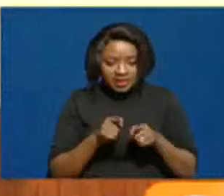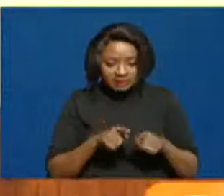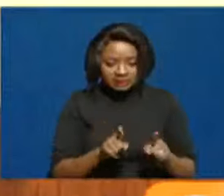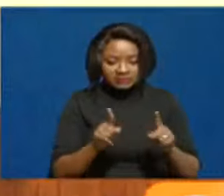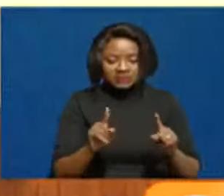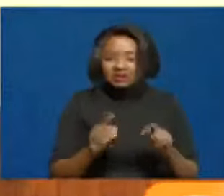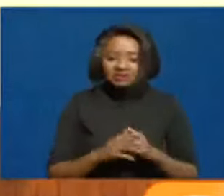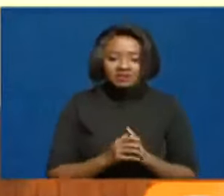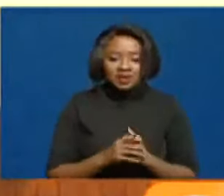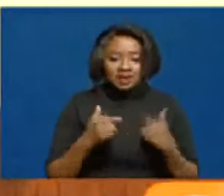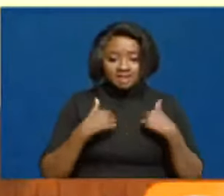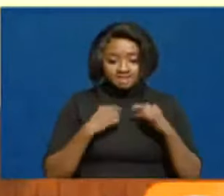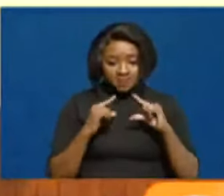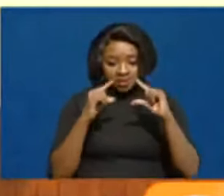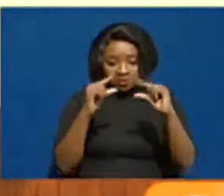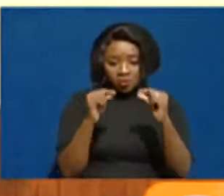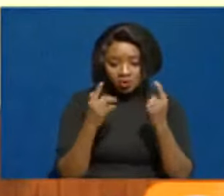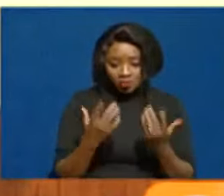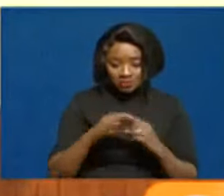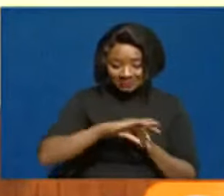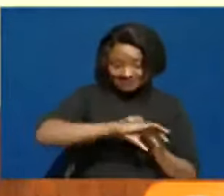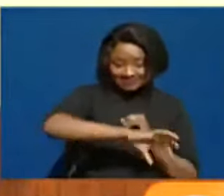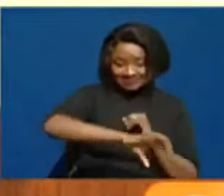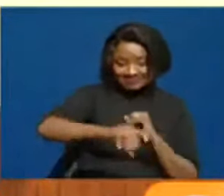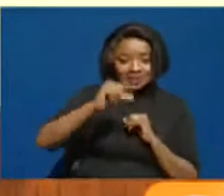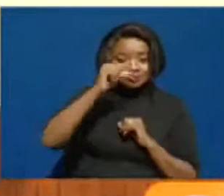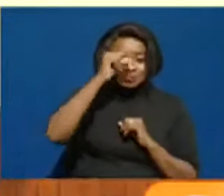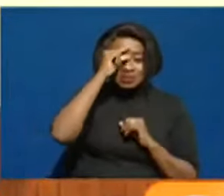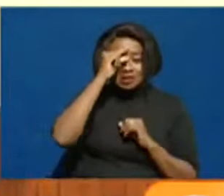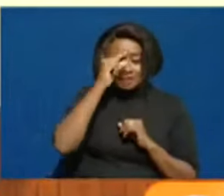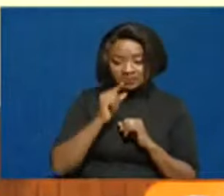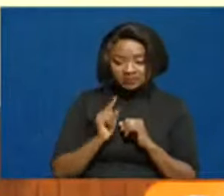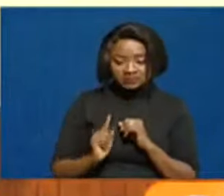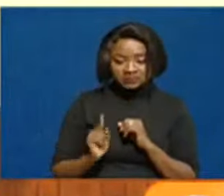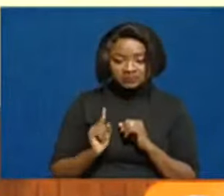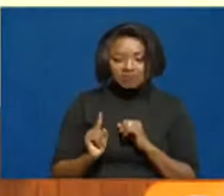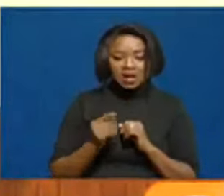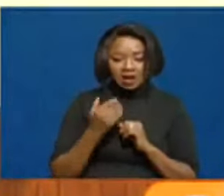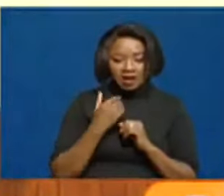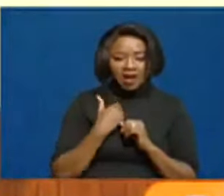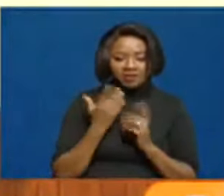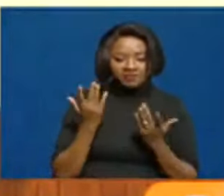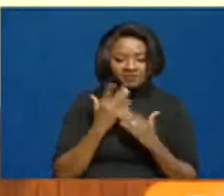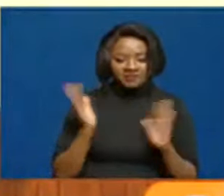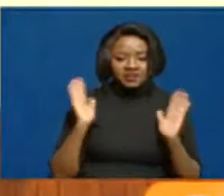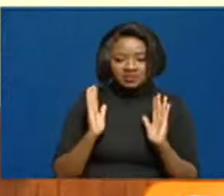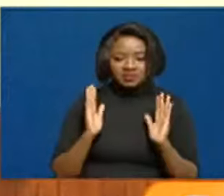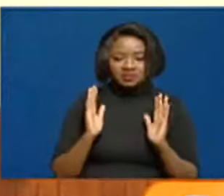I want to say that the county government has enacted